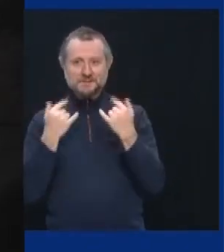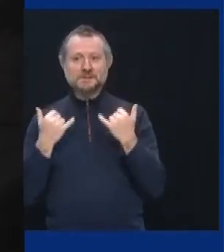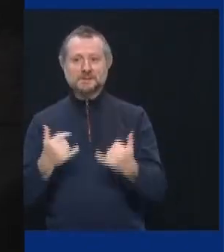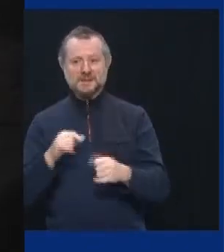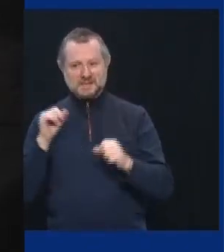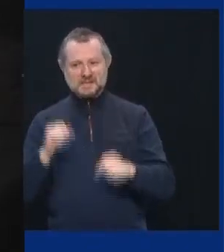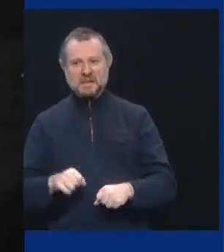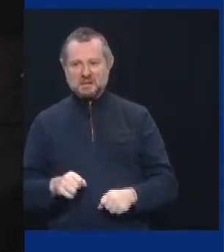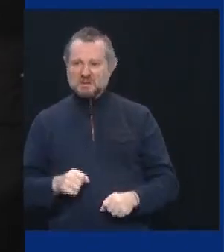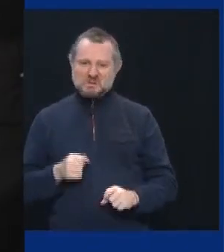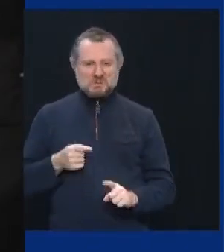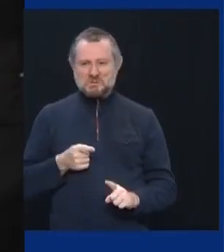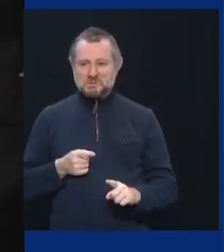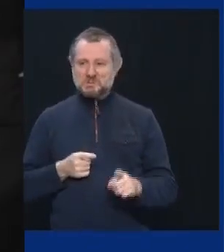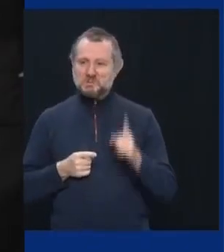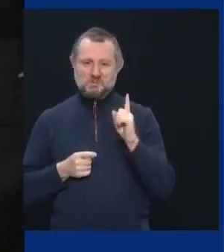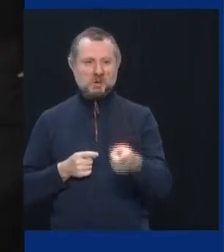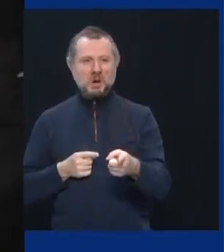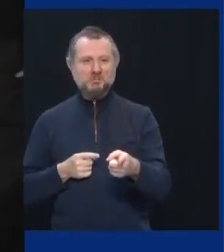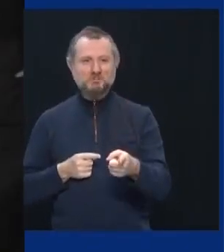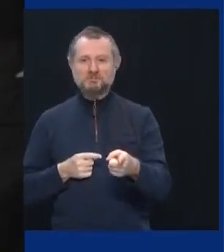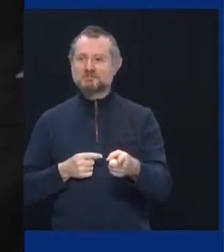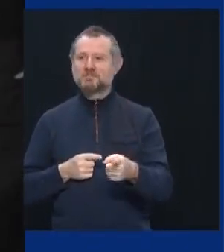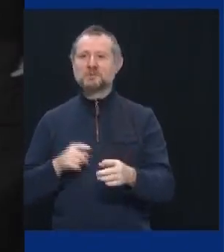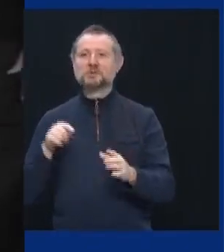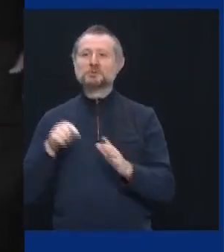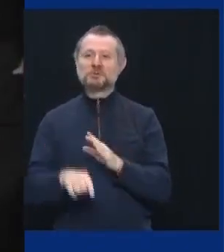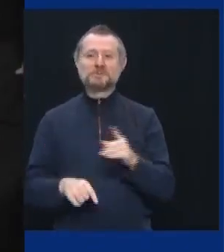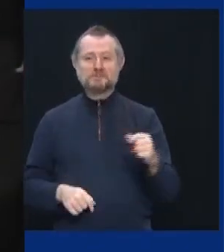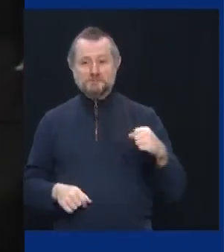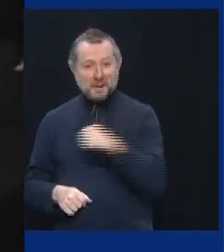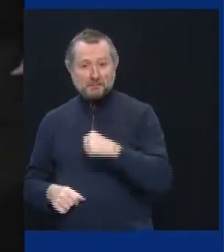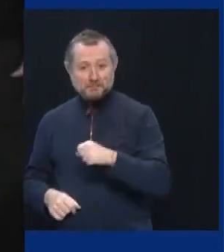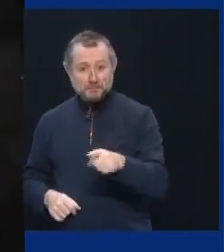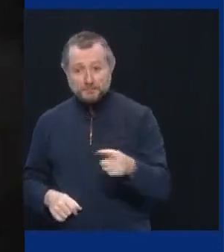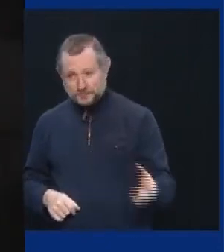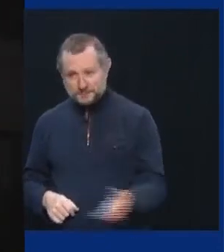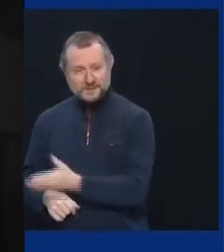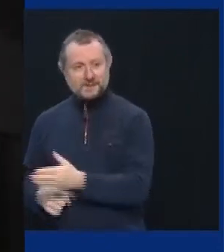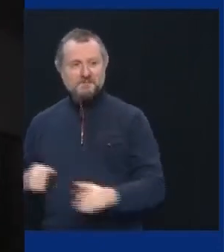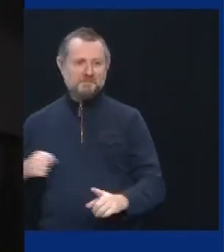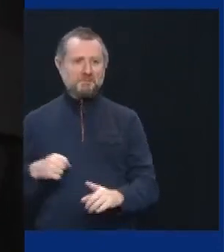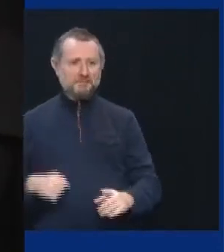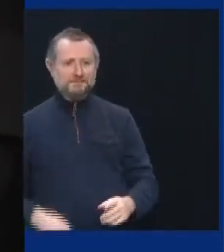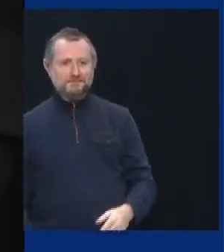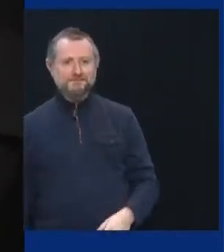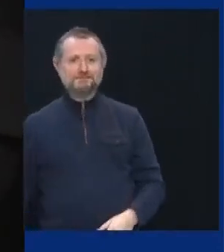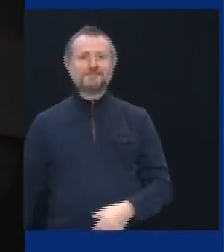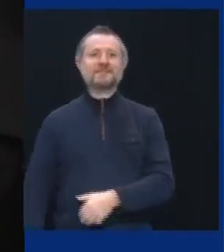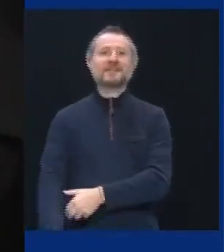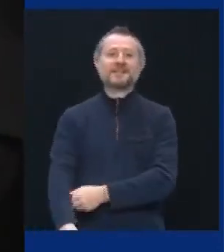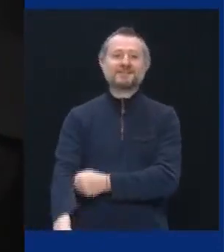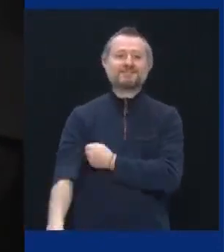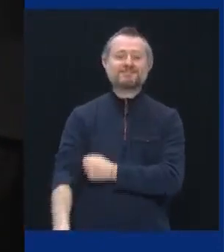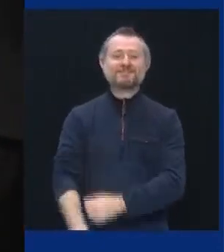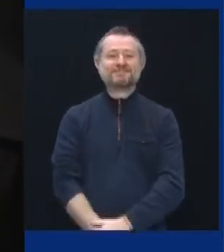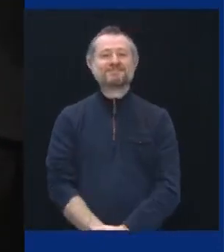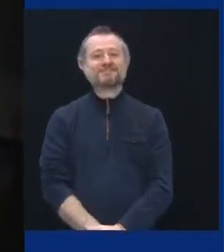Anybody want to take a cheap shot? Yeah.